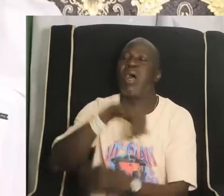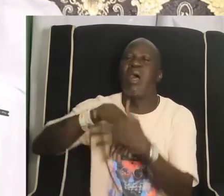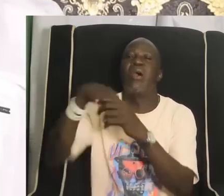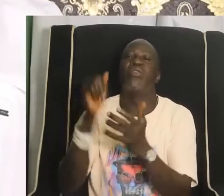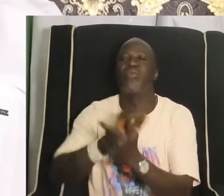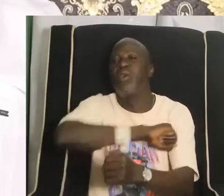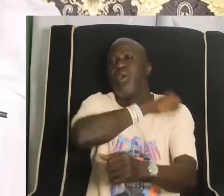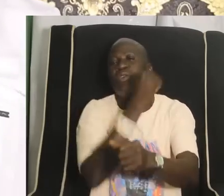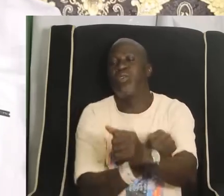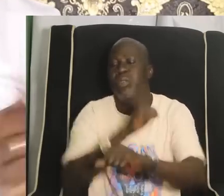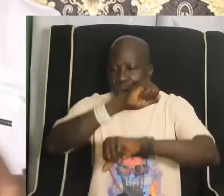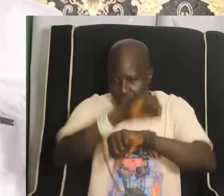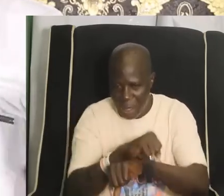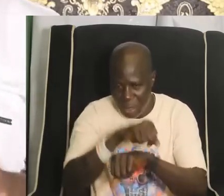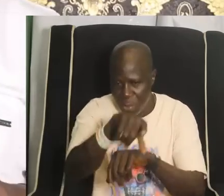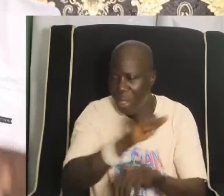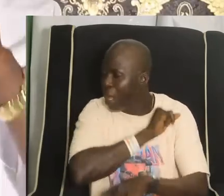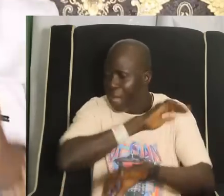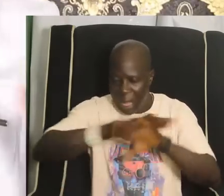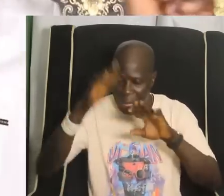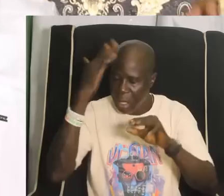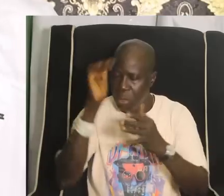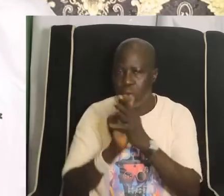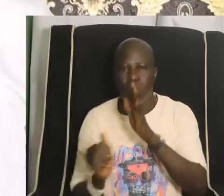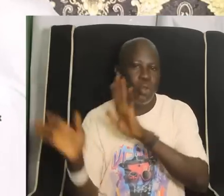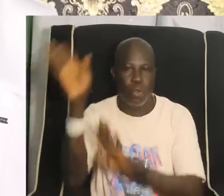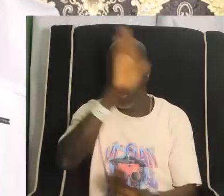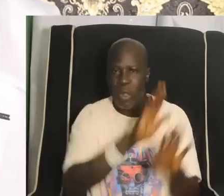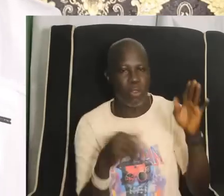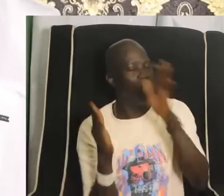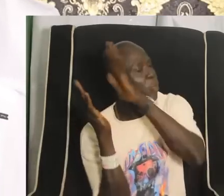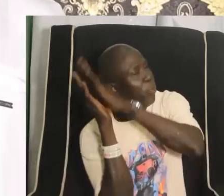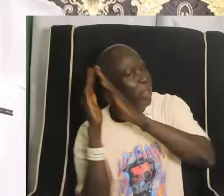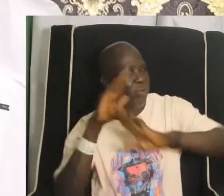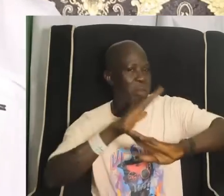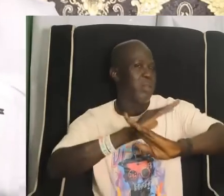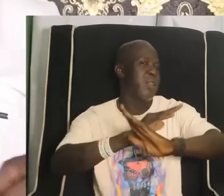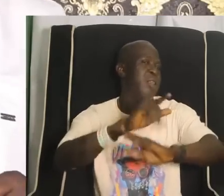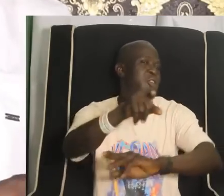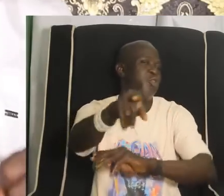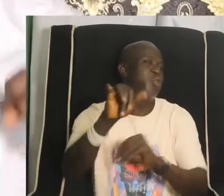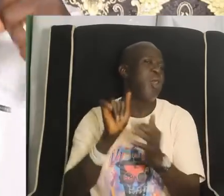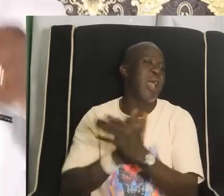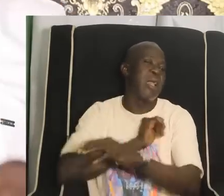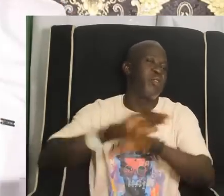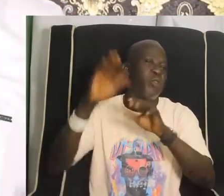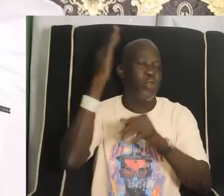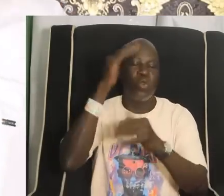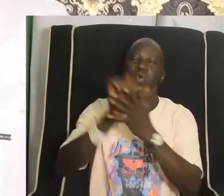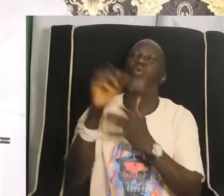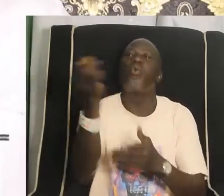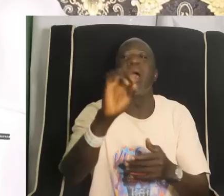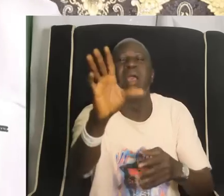from authority that bind you. Me on more good bush or down you. I don't know the battle of bed that delay you. I don't know